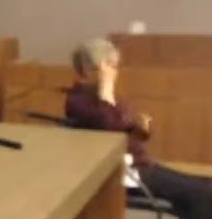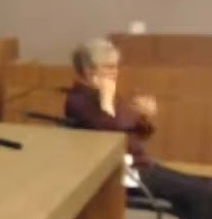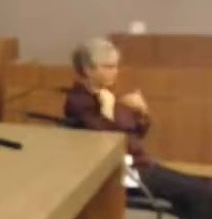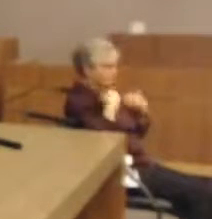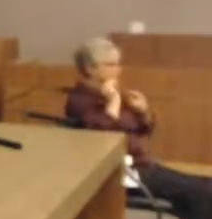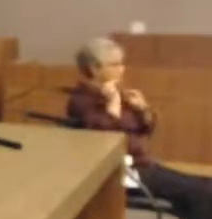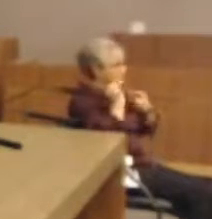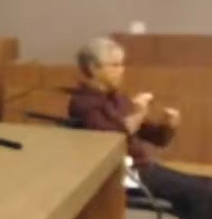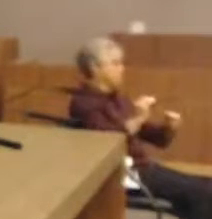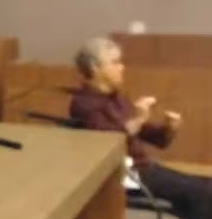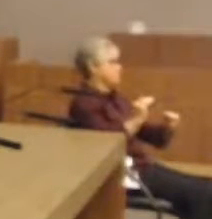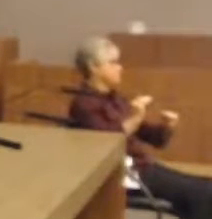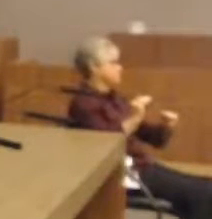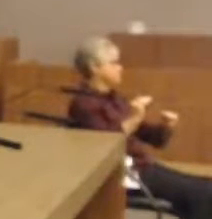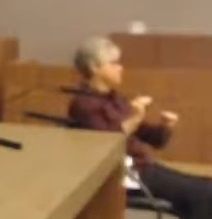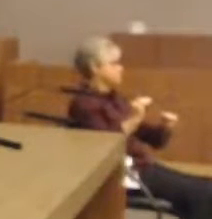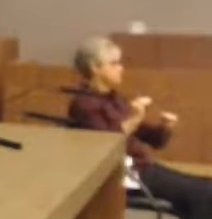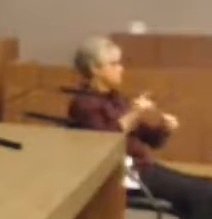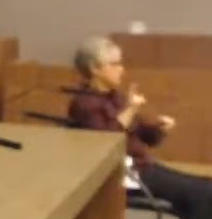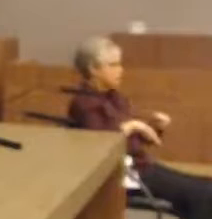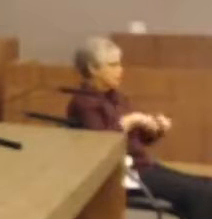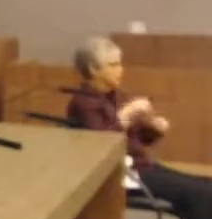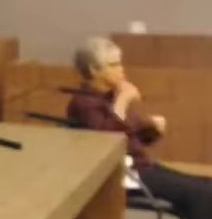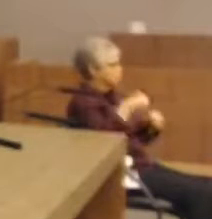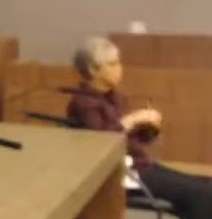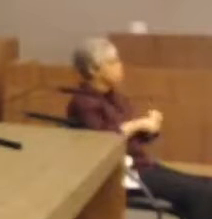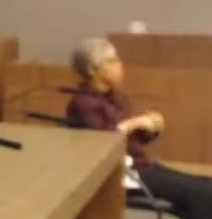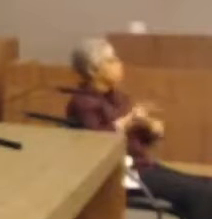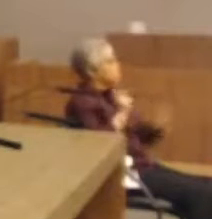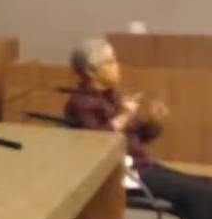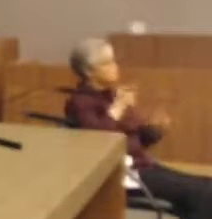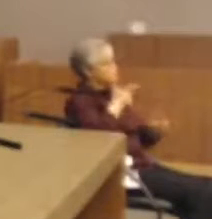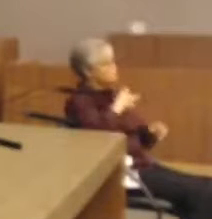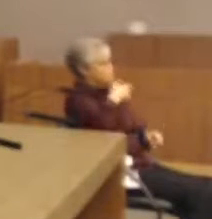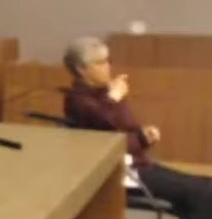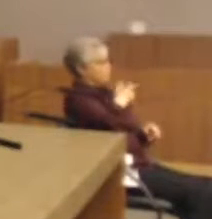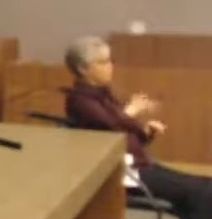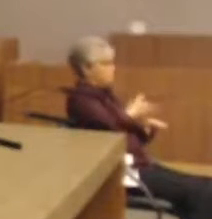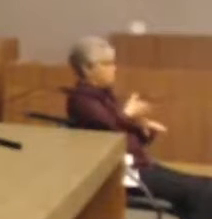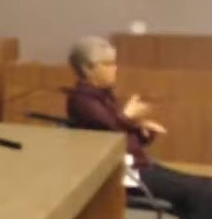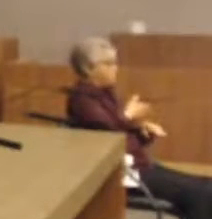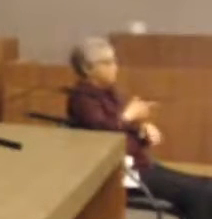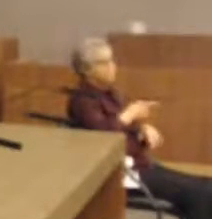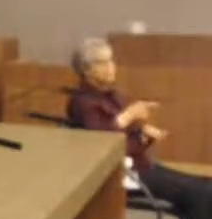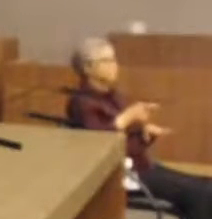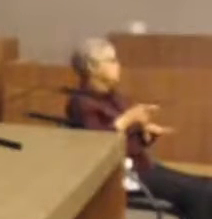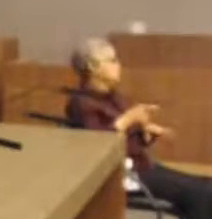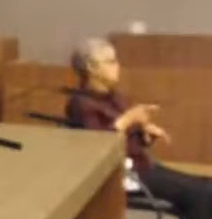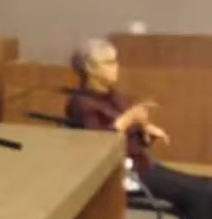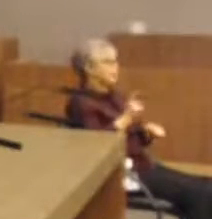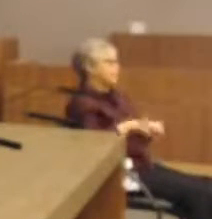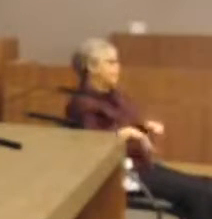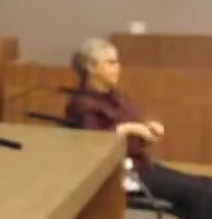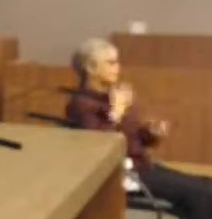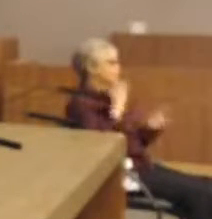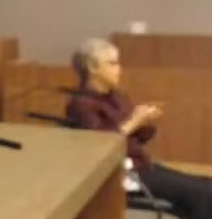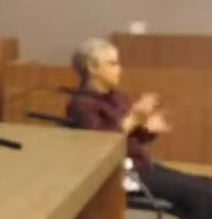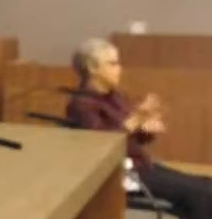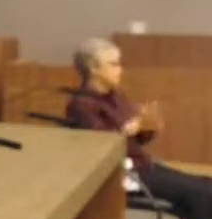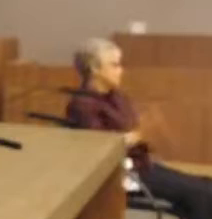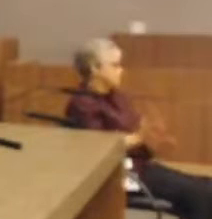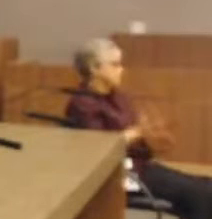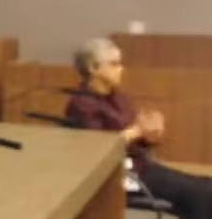just doesn't exist. Unfortunately, these make very bad witnesses, and it leaves us without a lot of information